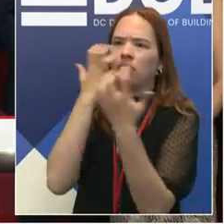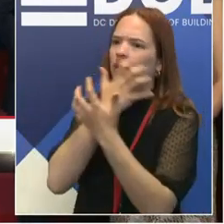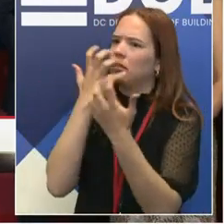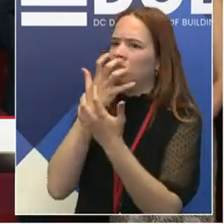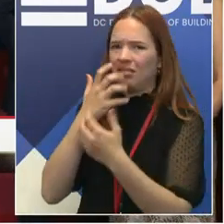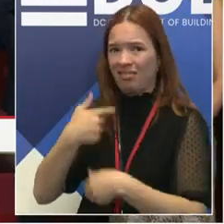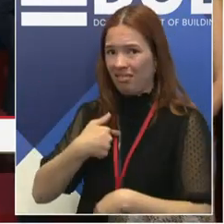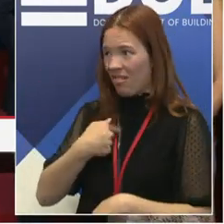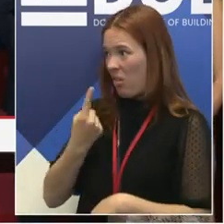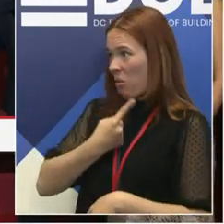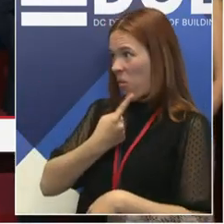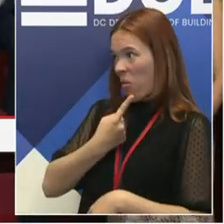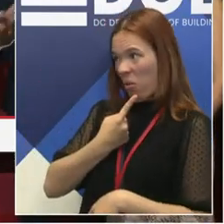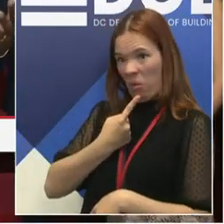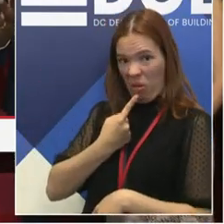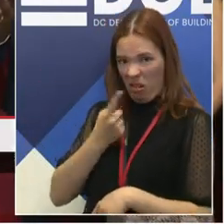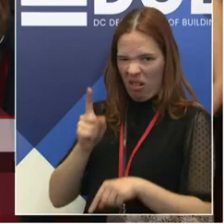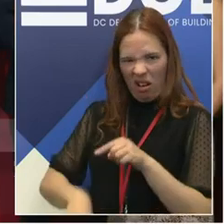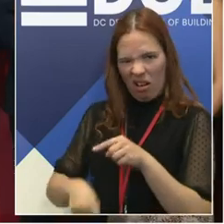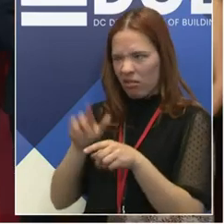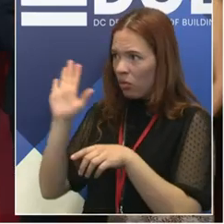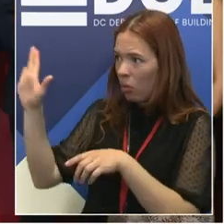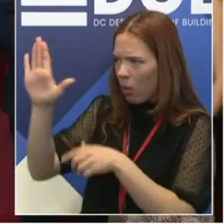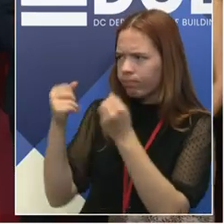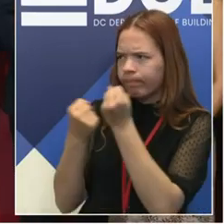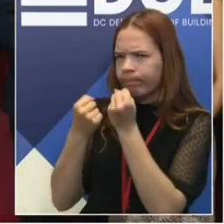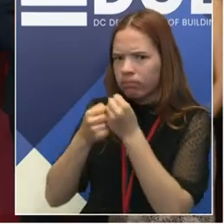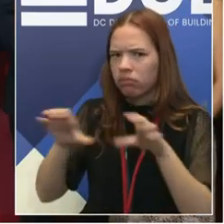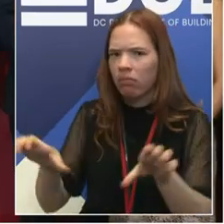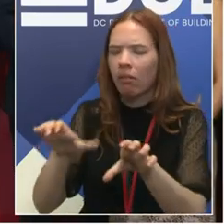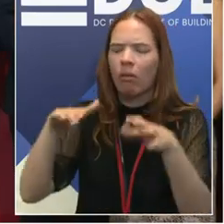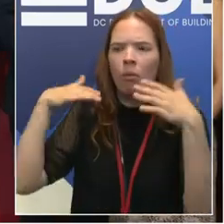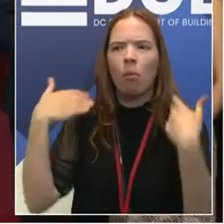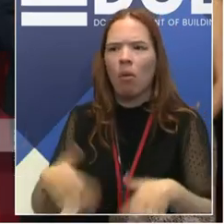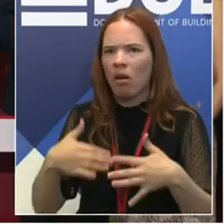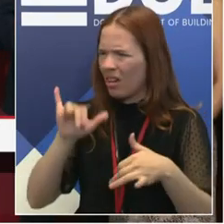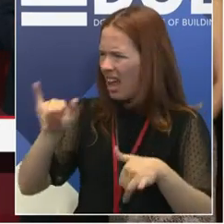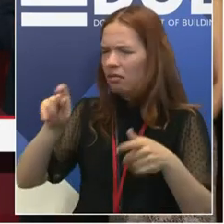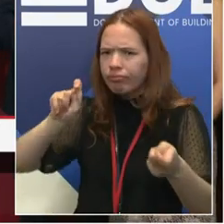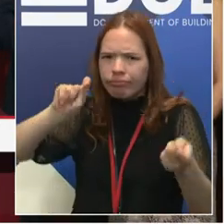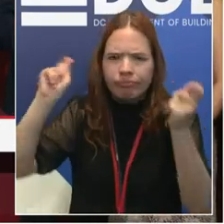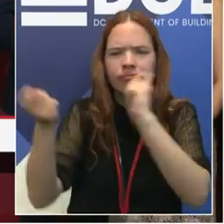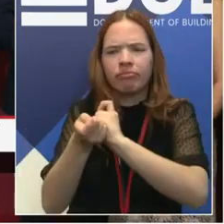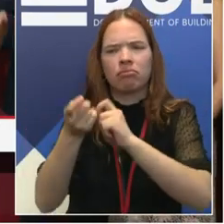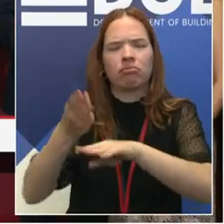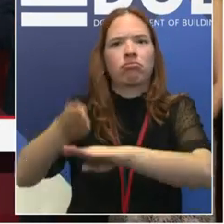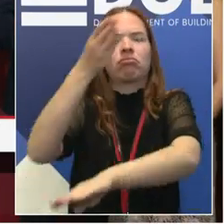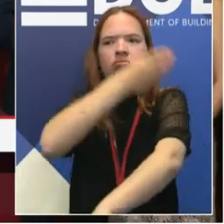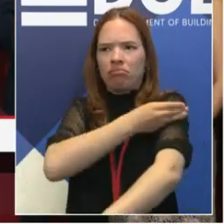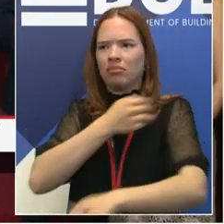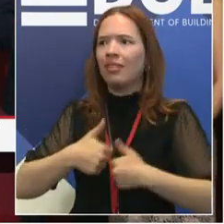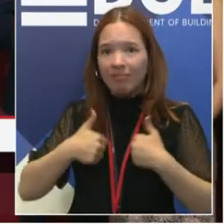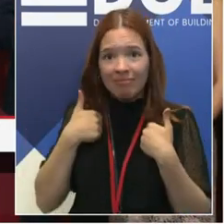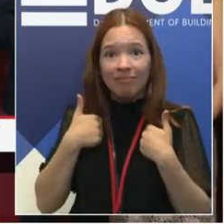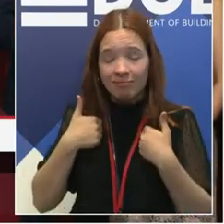given an opportunity to help change lives. And with the incredible people who I've worked with, I've been able to do